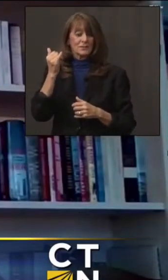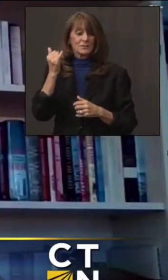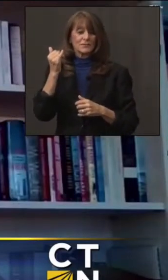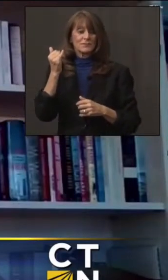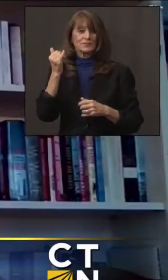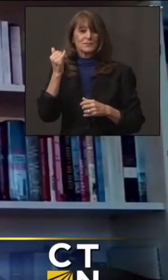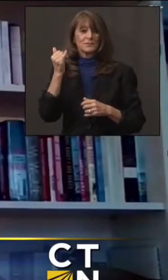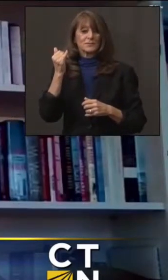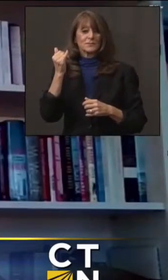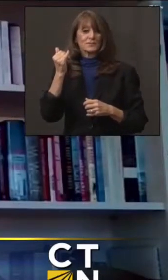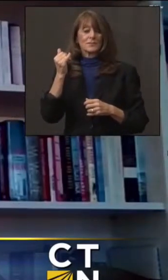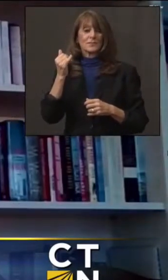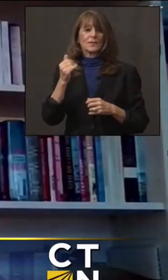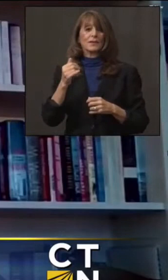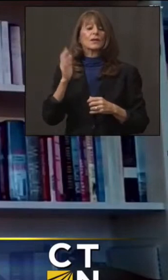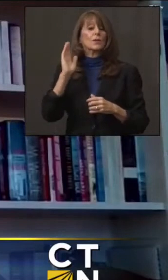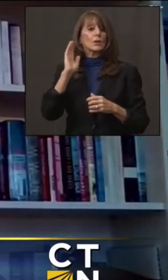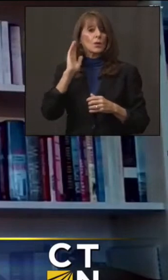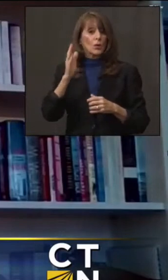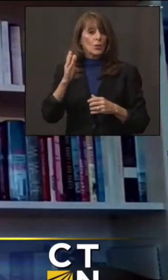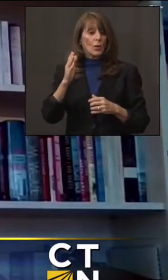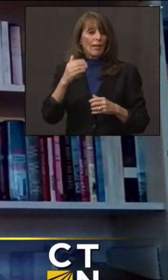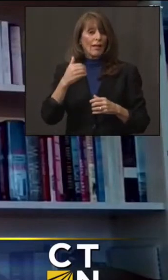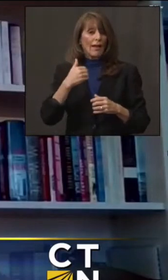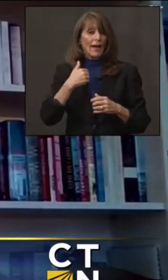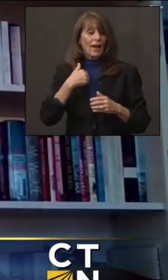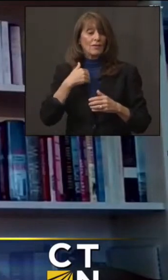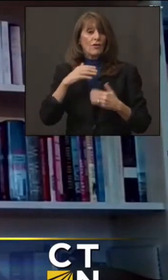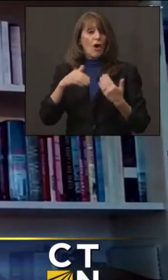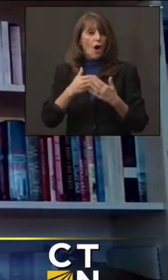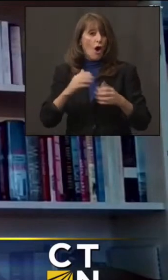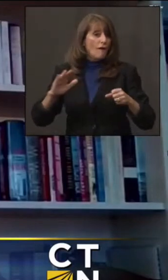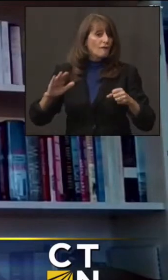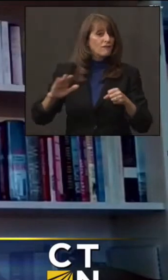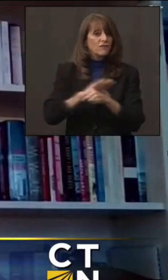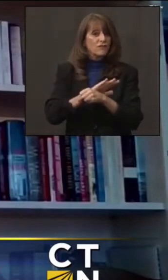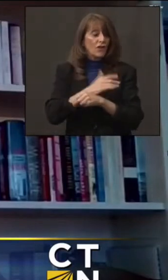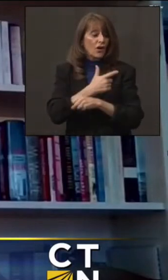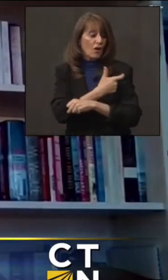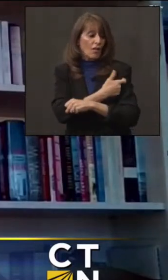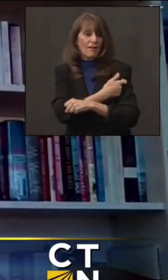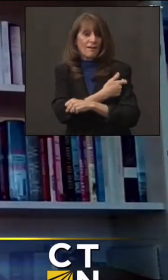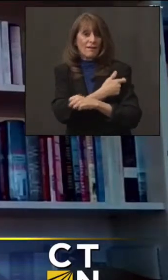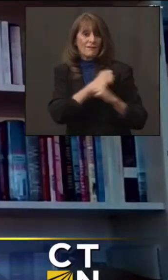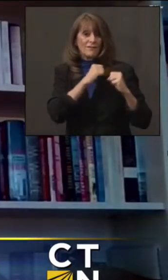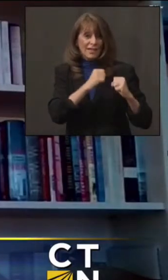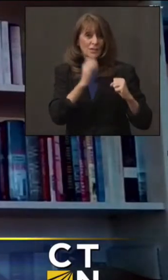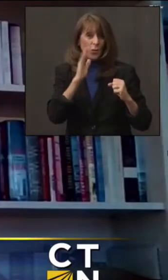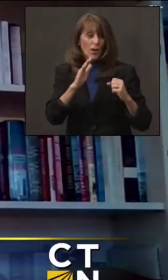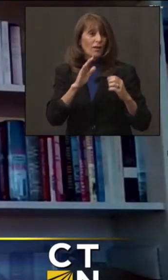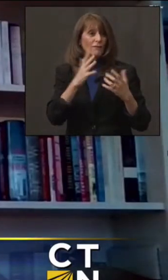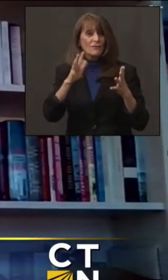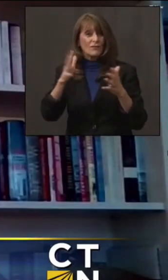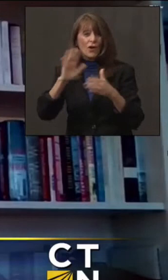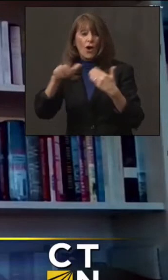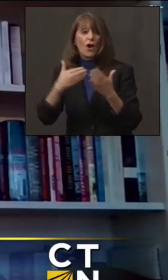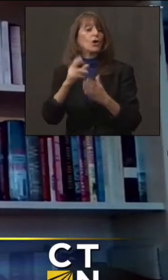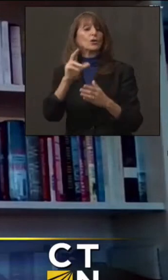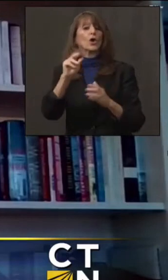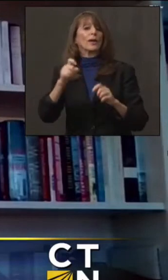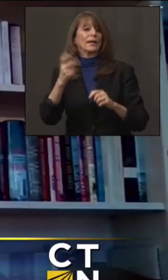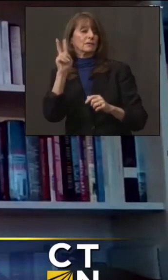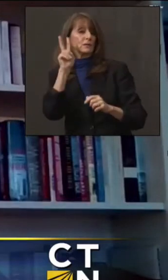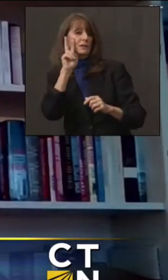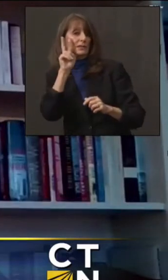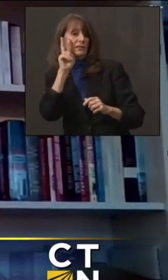anticipate full vaccination even according to this schedule, right? We're going to need to wait and see. We certainly hope